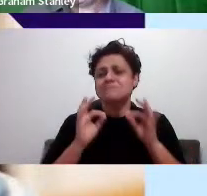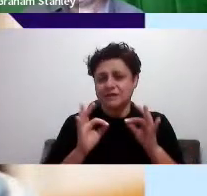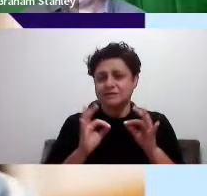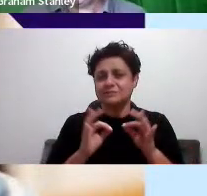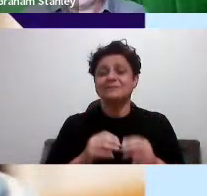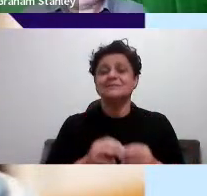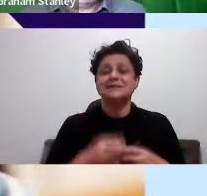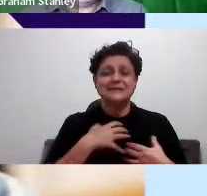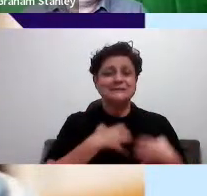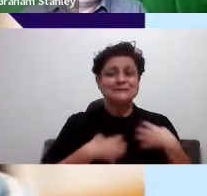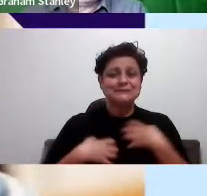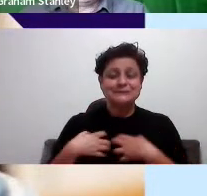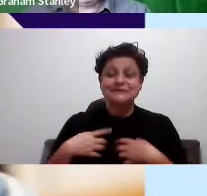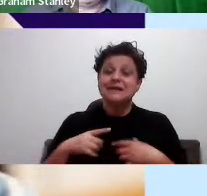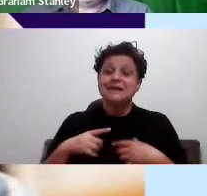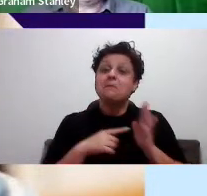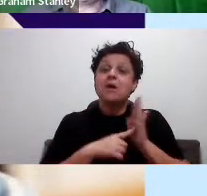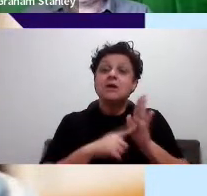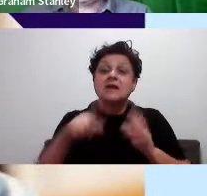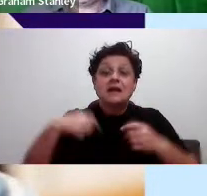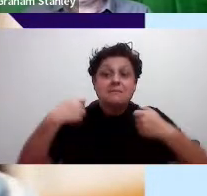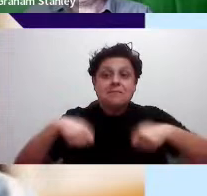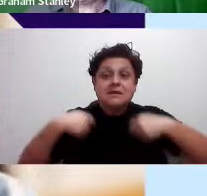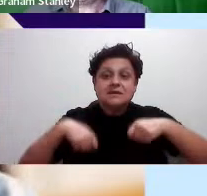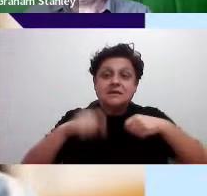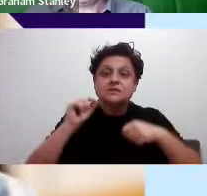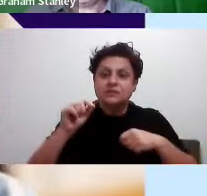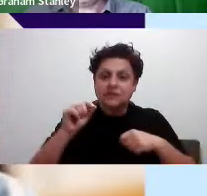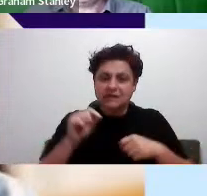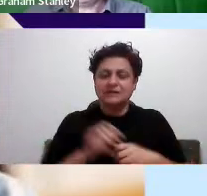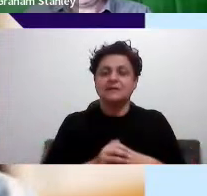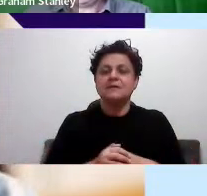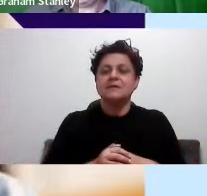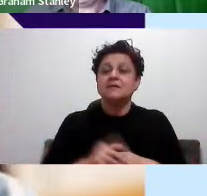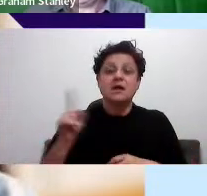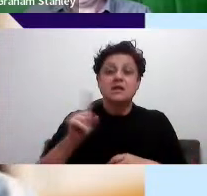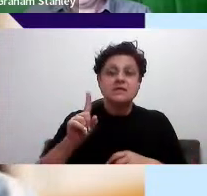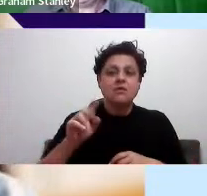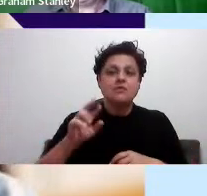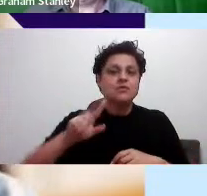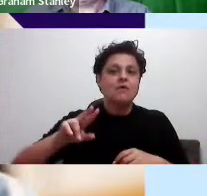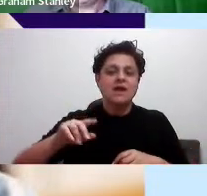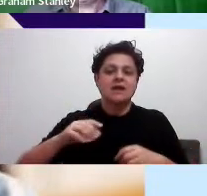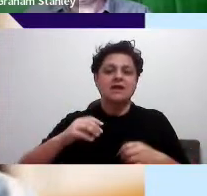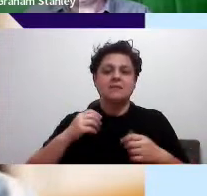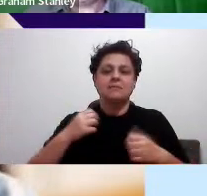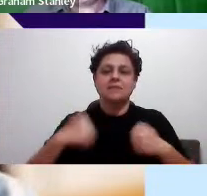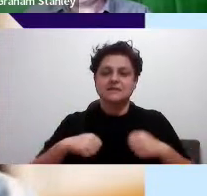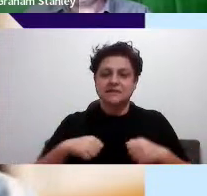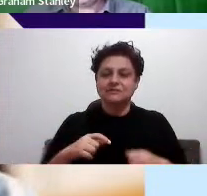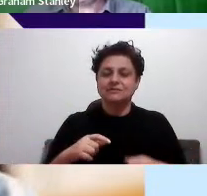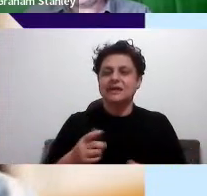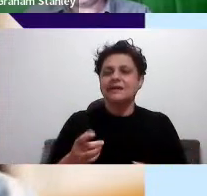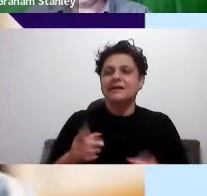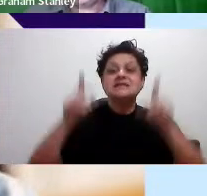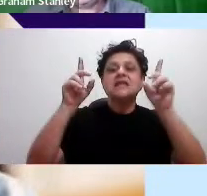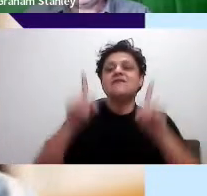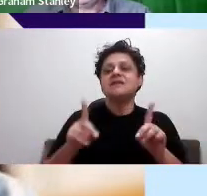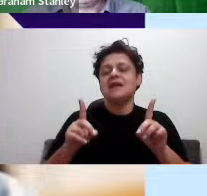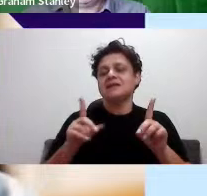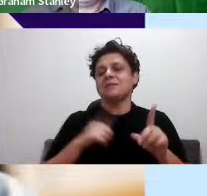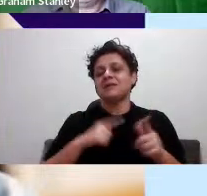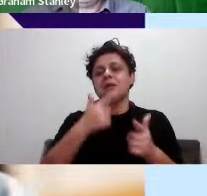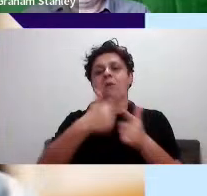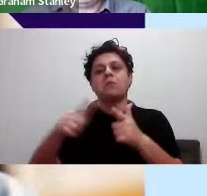not necessary to have someone with a disability or a particularly identified special educational